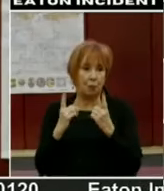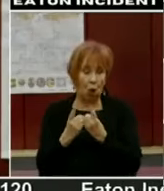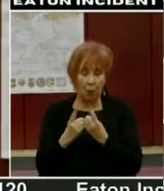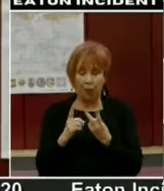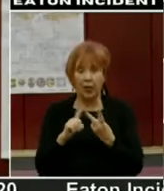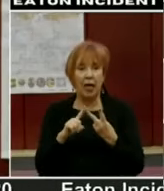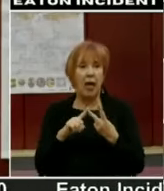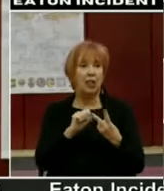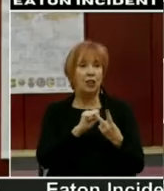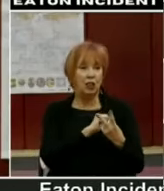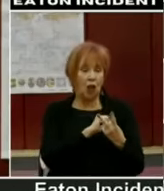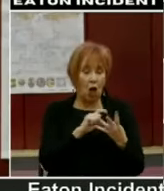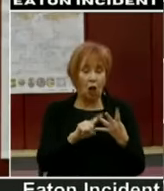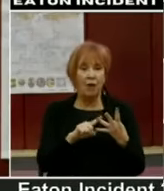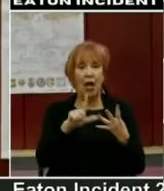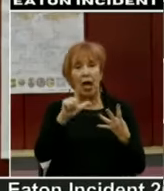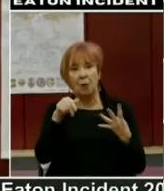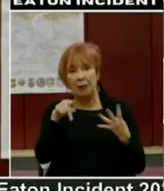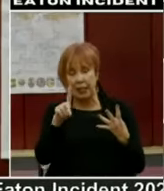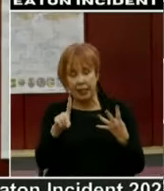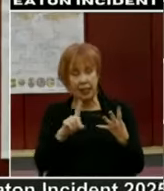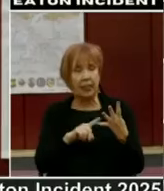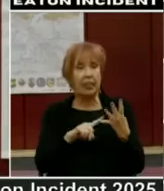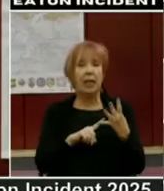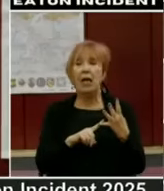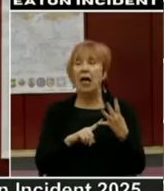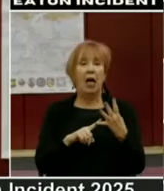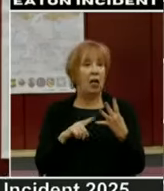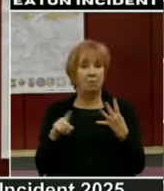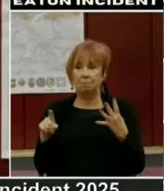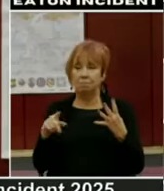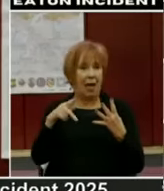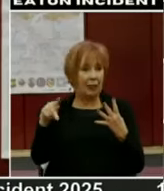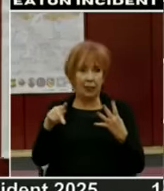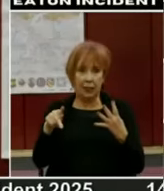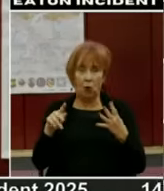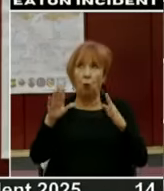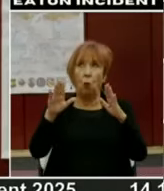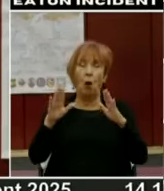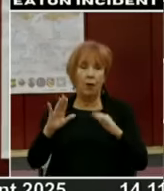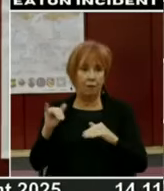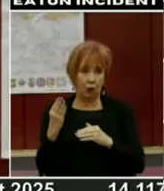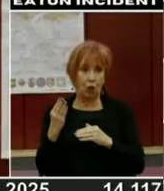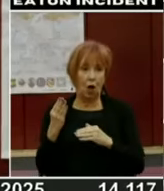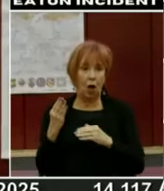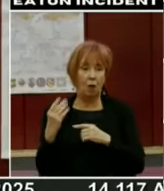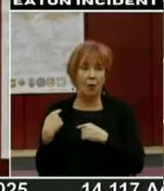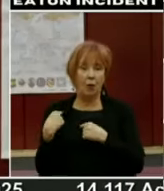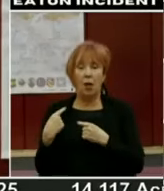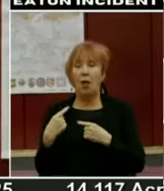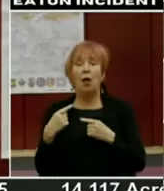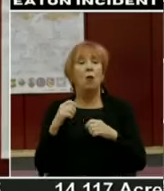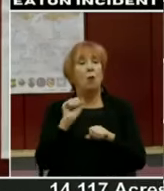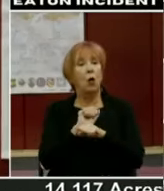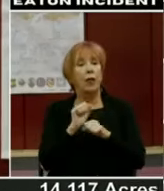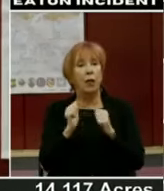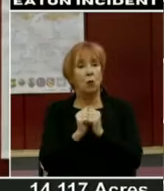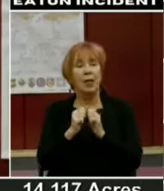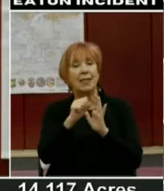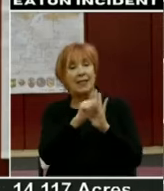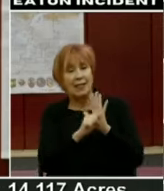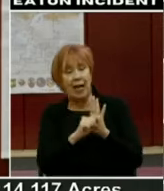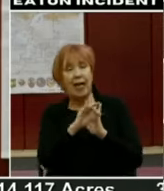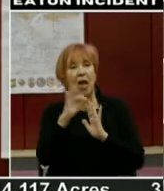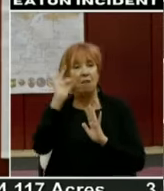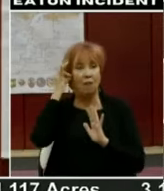sheriff and PD and fire from Pasadena. They have done an outstanding job along with our state and federal partners, and especially CAL FIRE, have done a